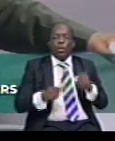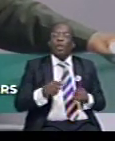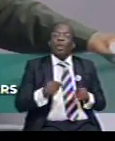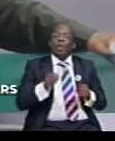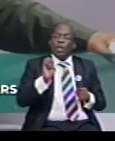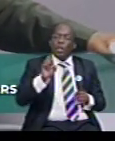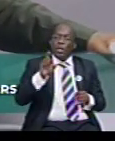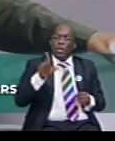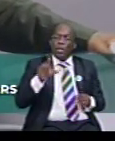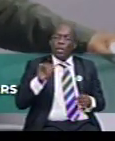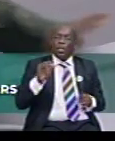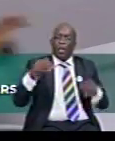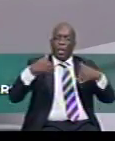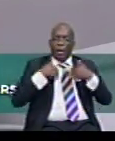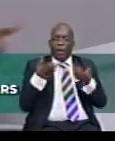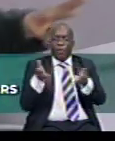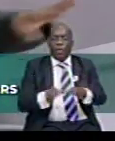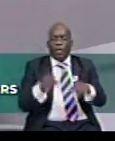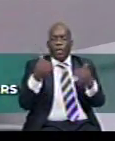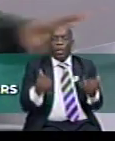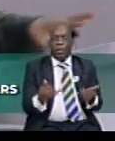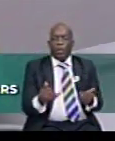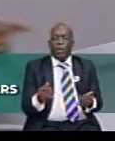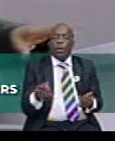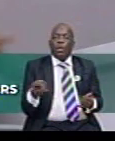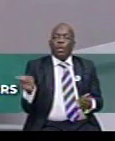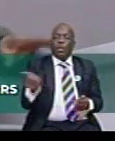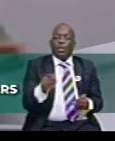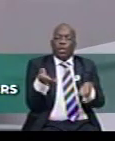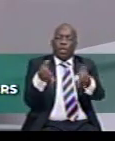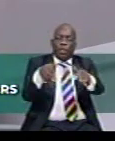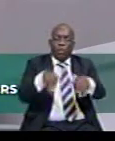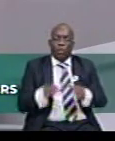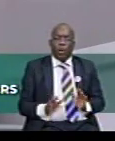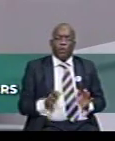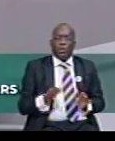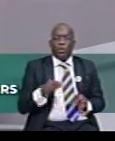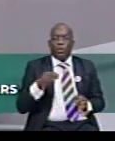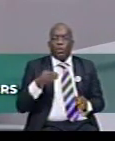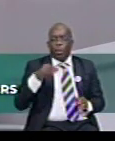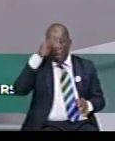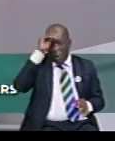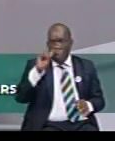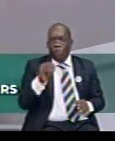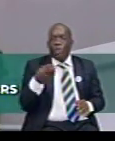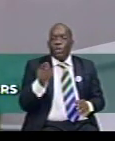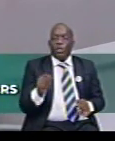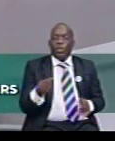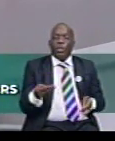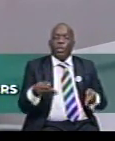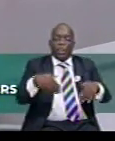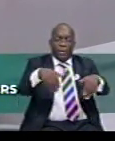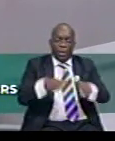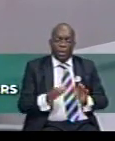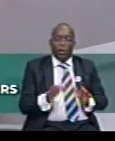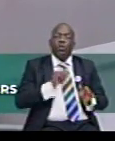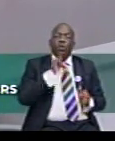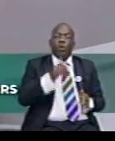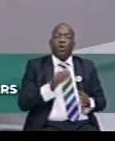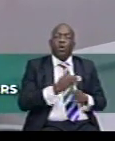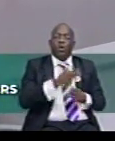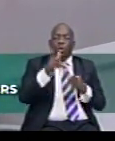but the grave, the sepulchre, was not totally closed up yet. And some banks